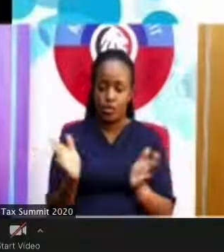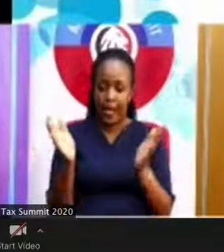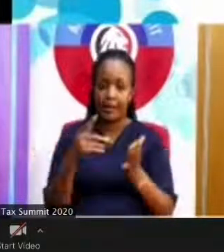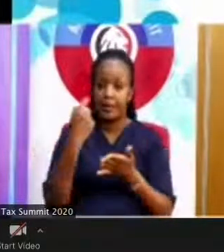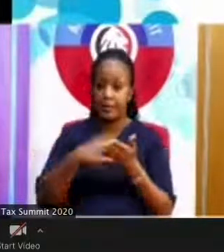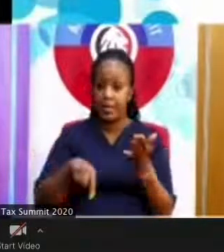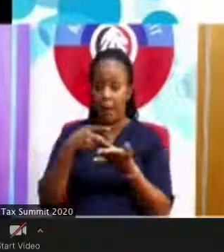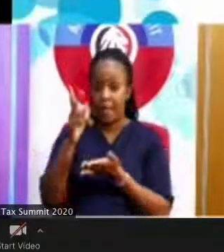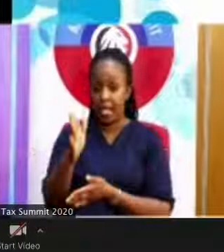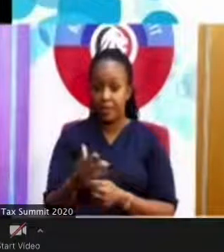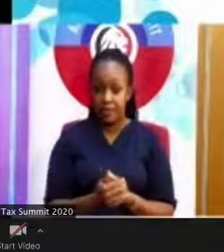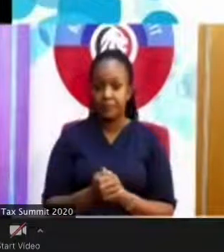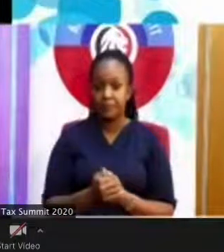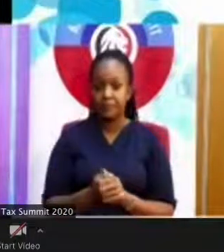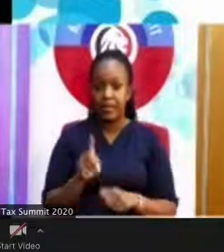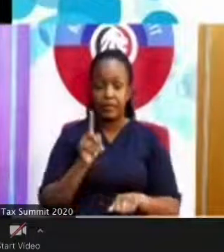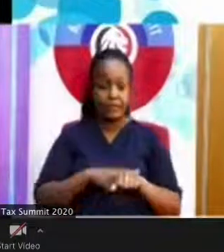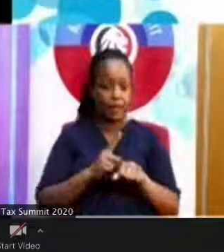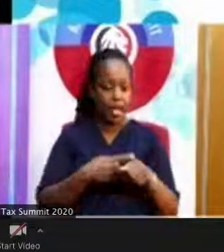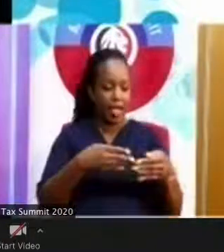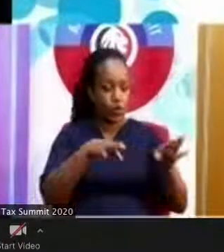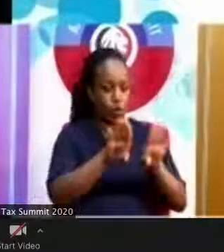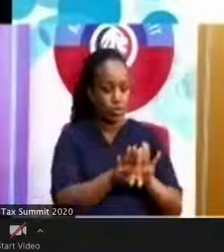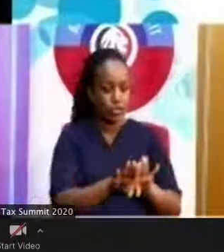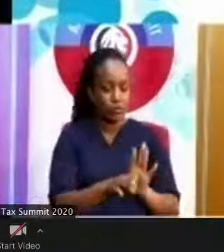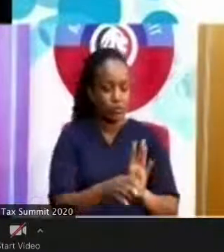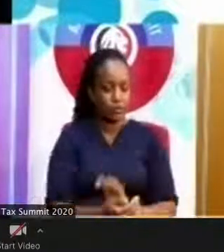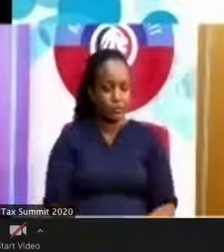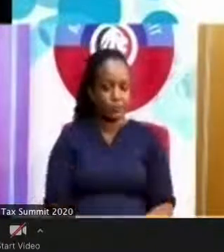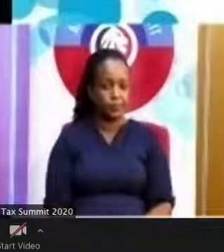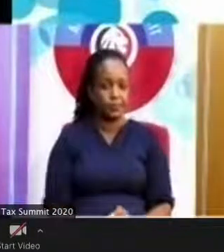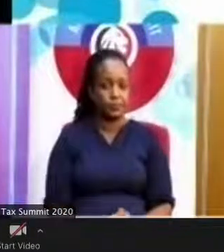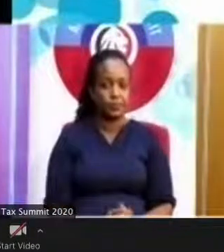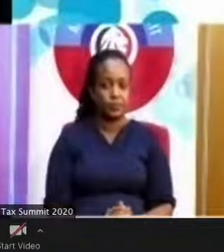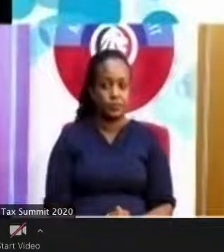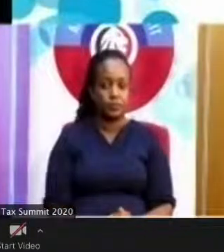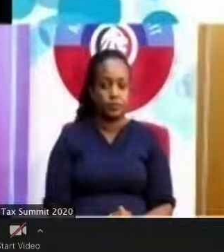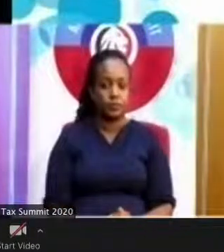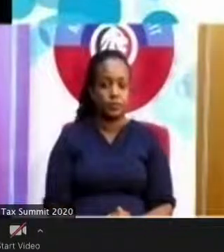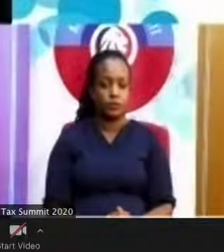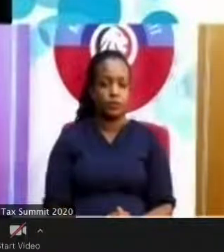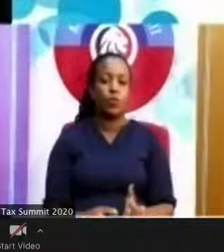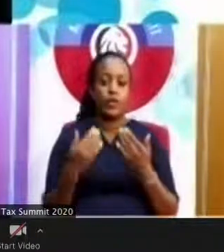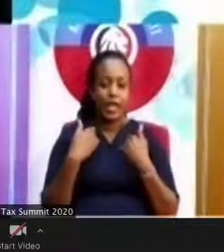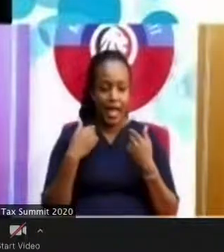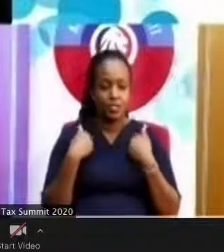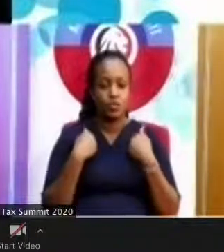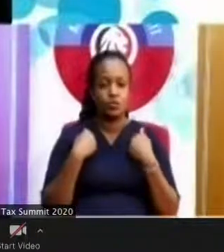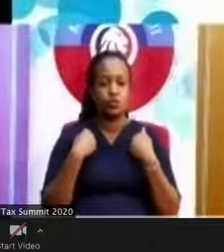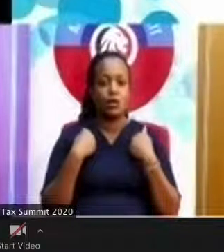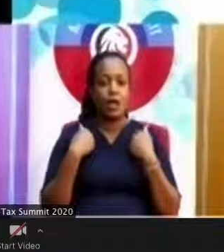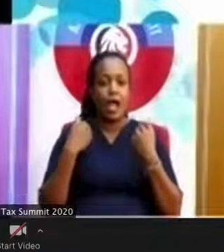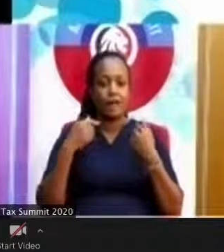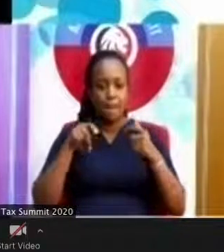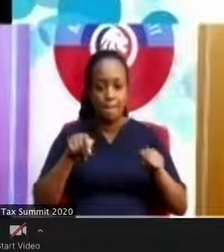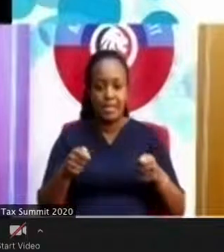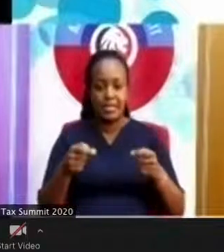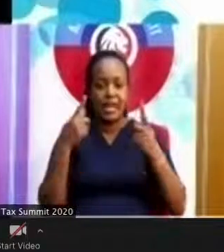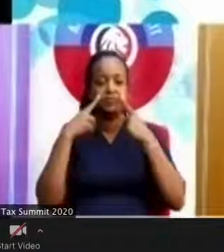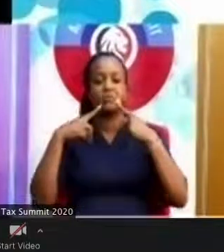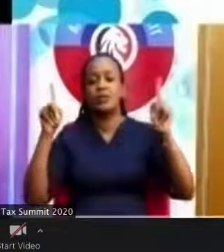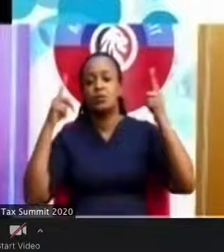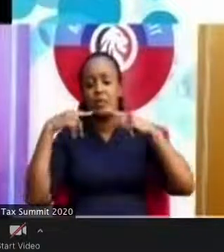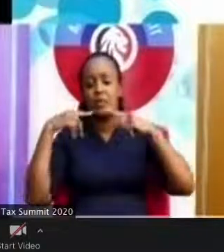the lockdowns, we had to be making press releases almost every other day